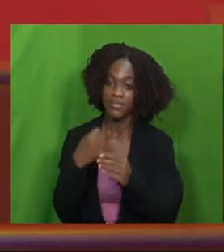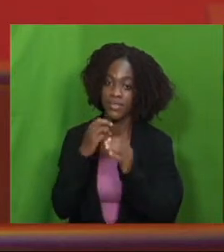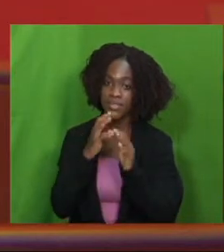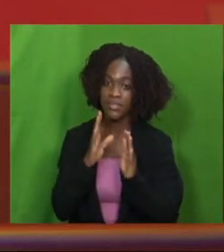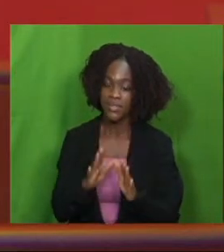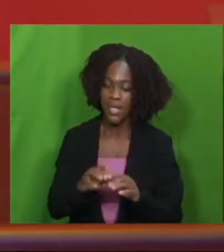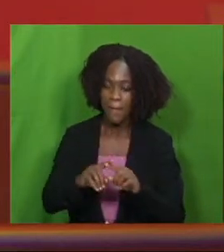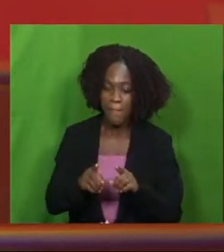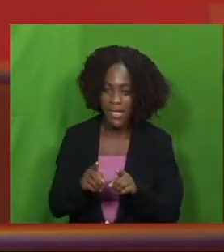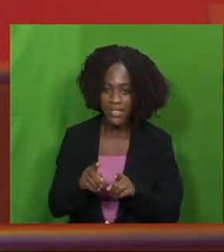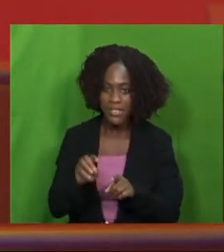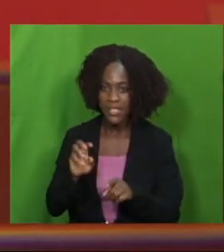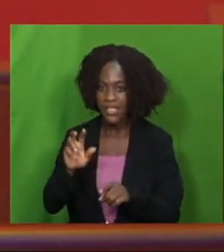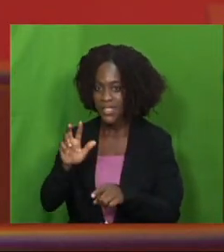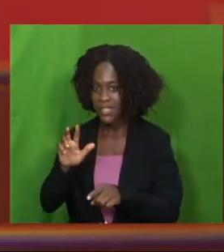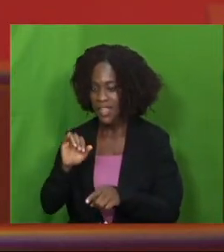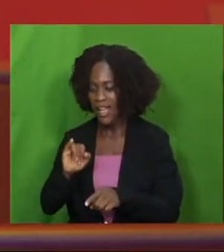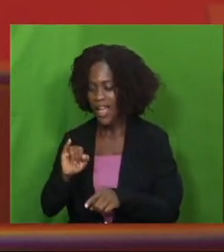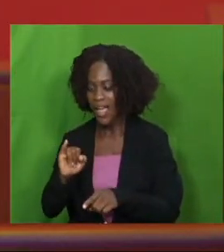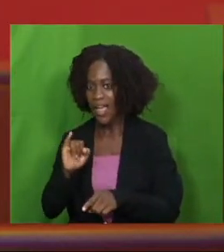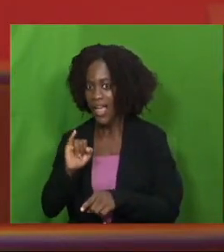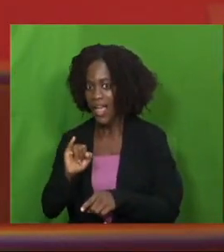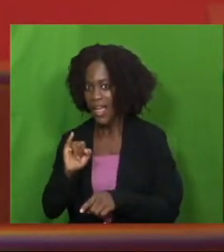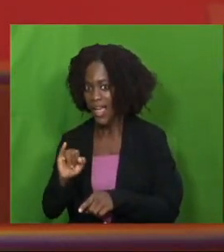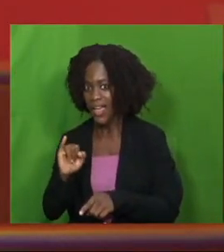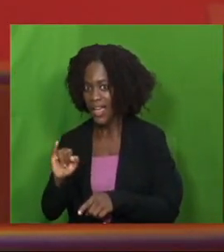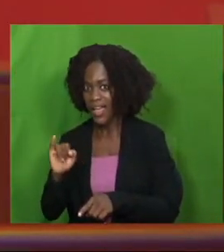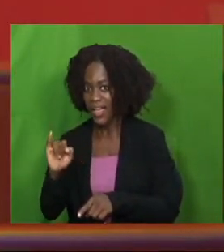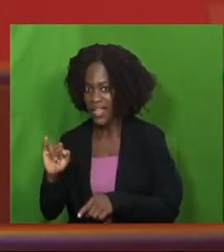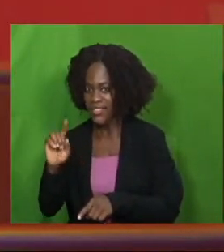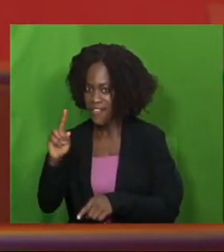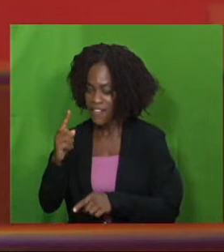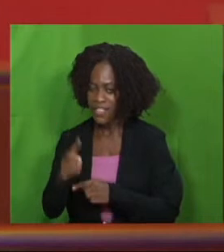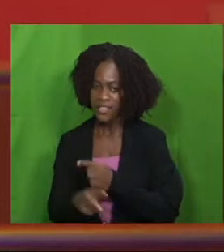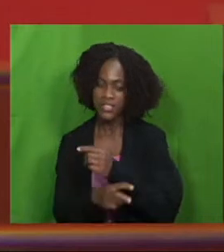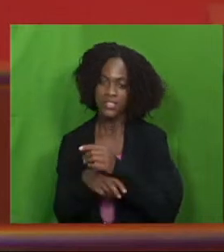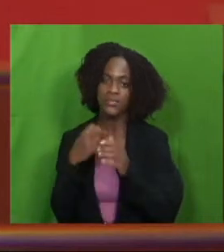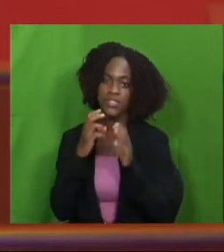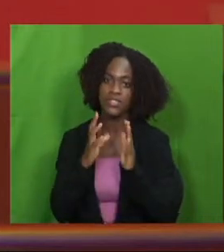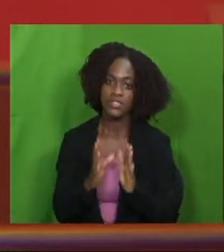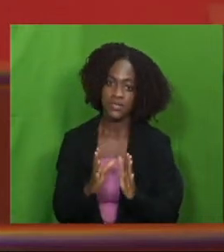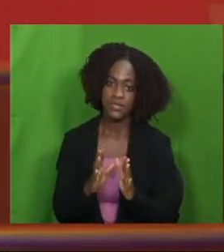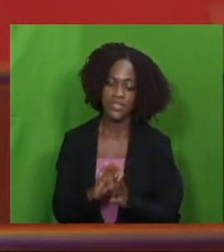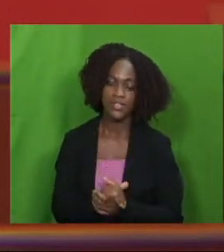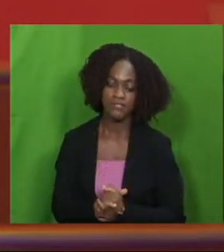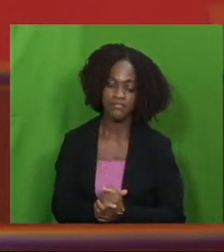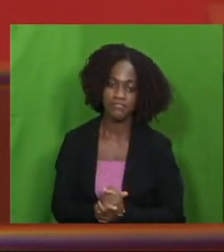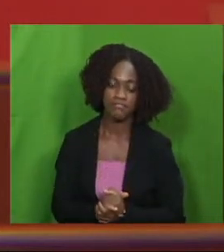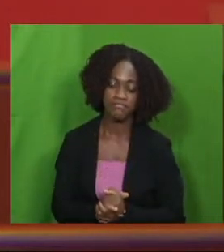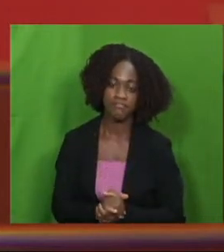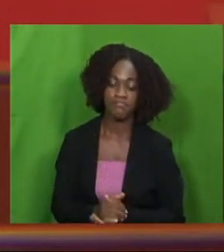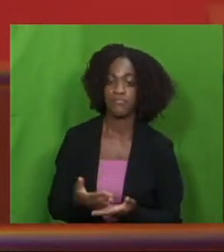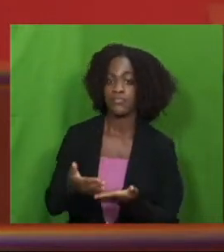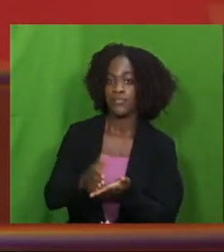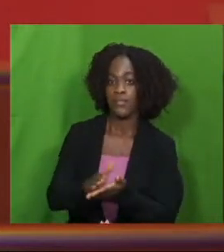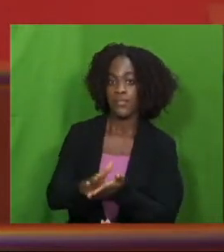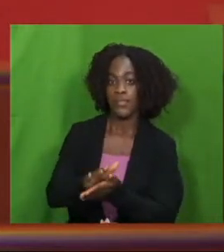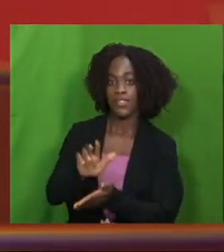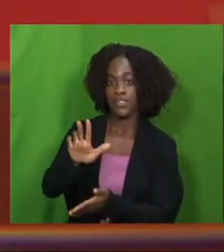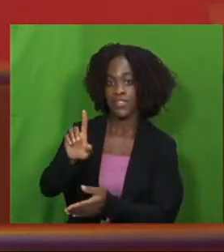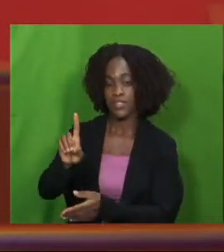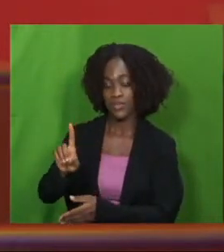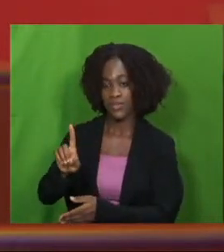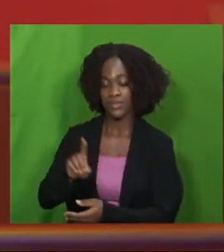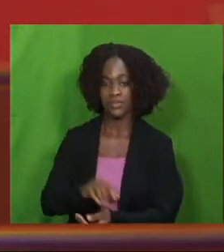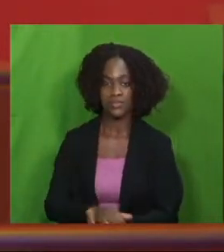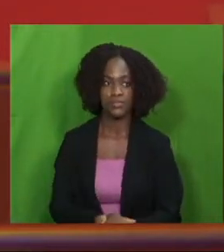Speaker. Take note of that and capture it properly. Page 31.